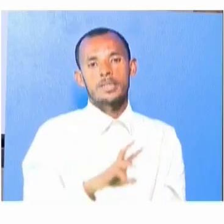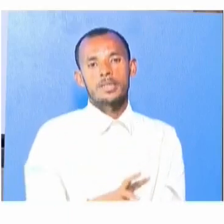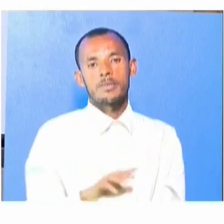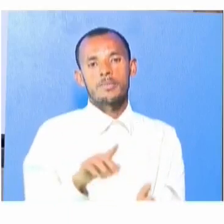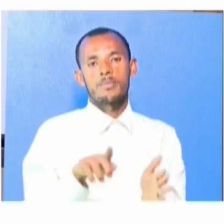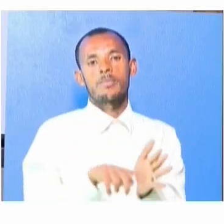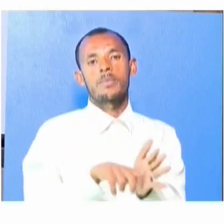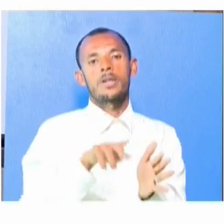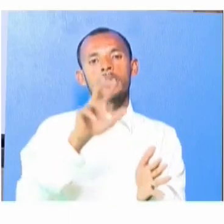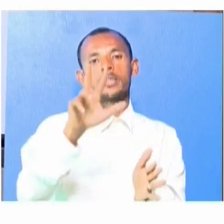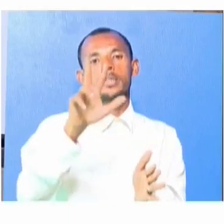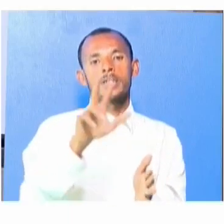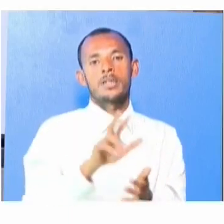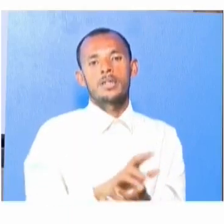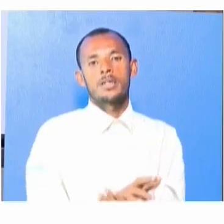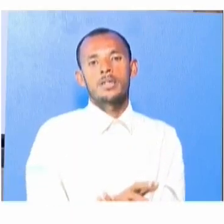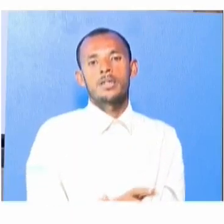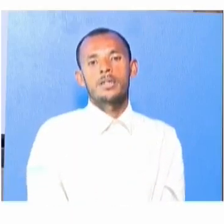minus 3,